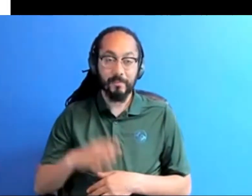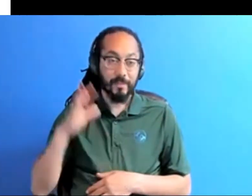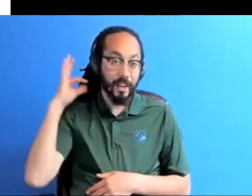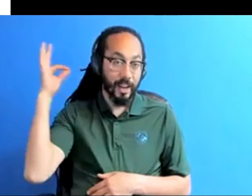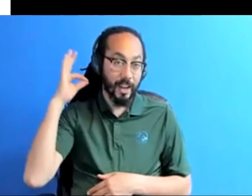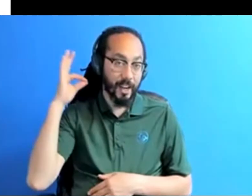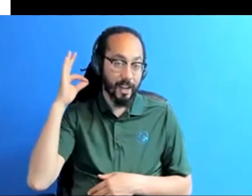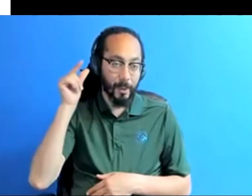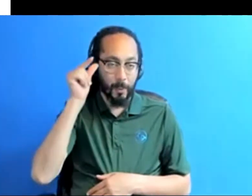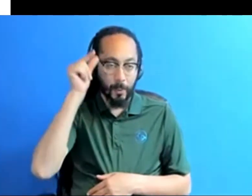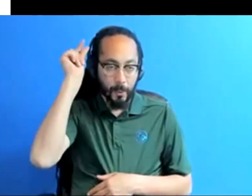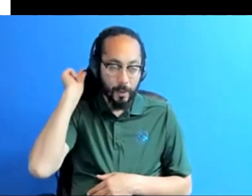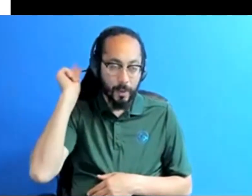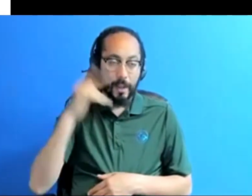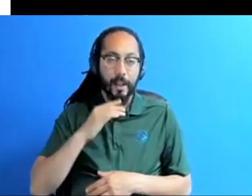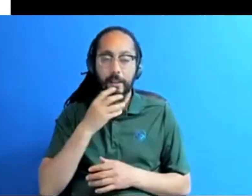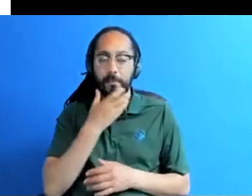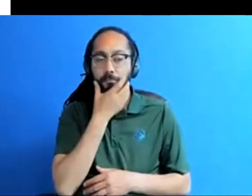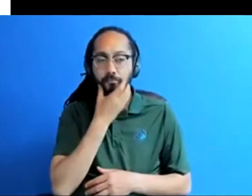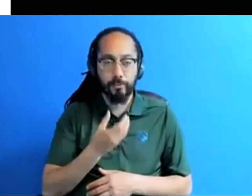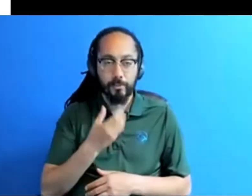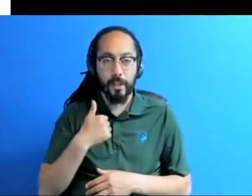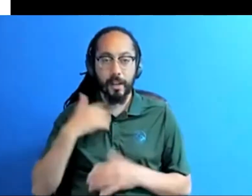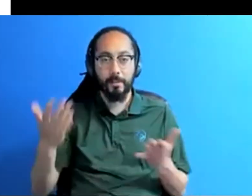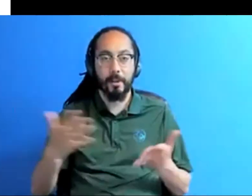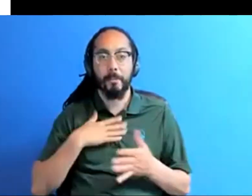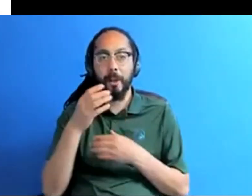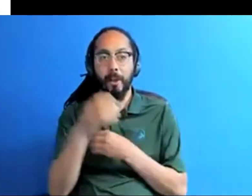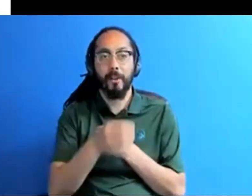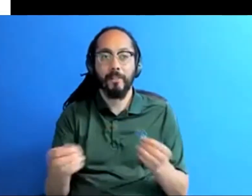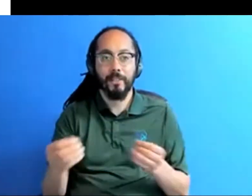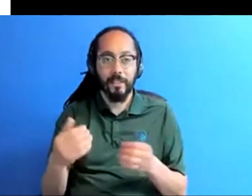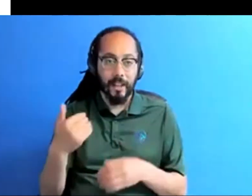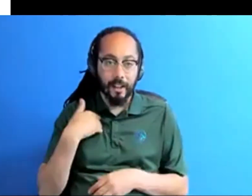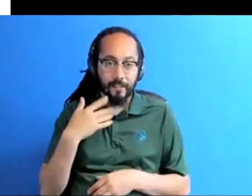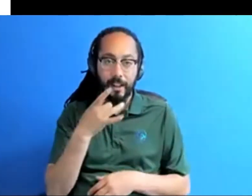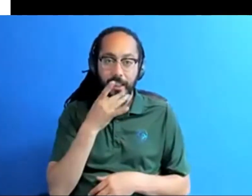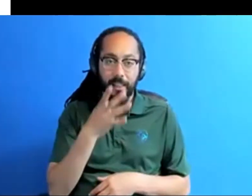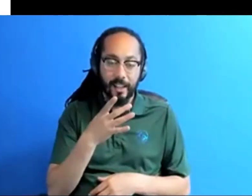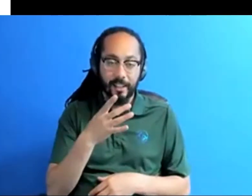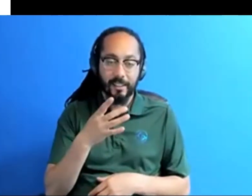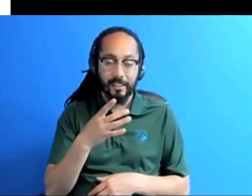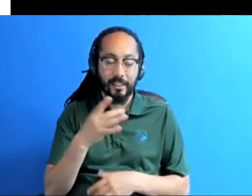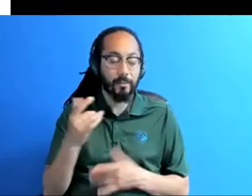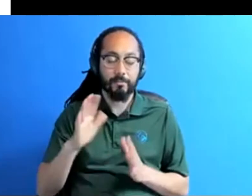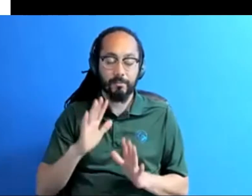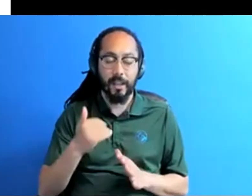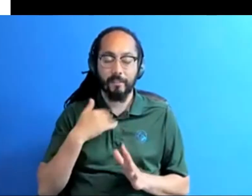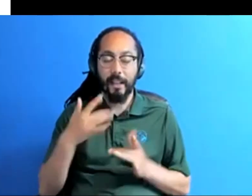and I'm coming to you from my office, which has a light pink wall